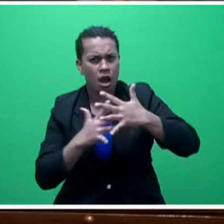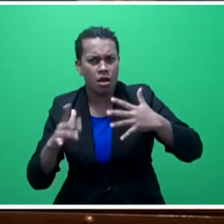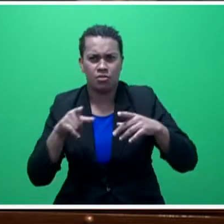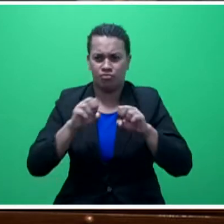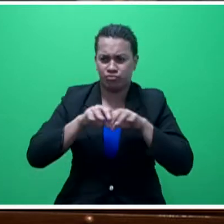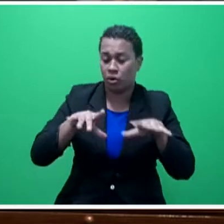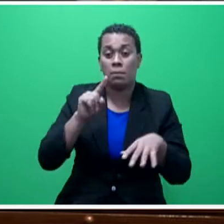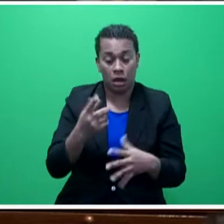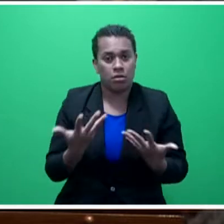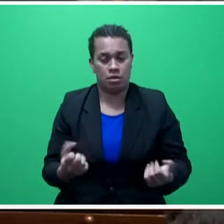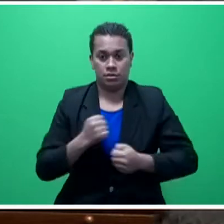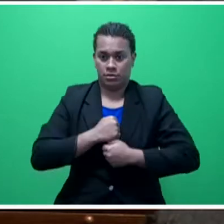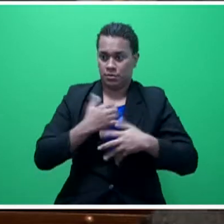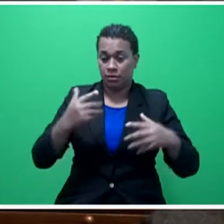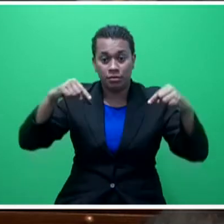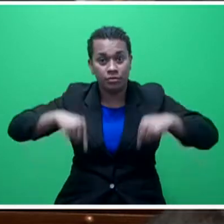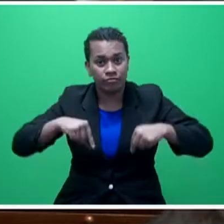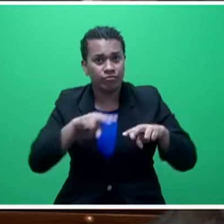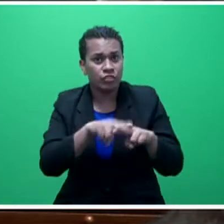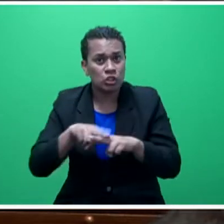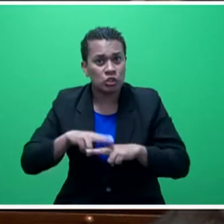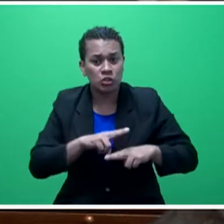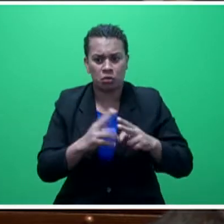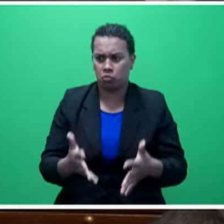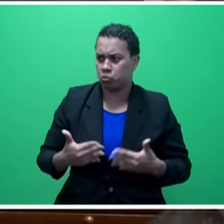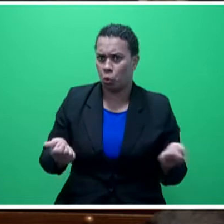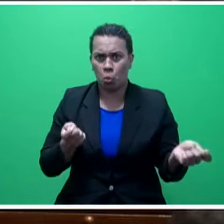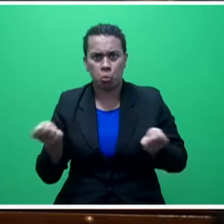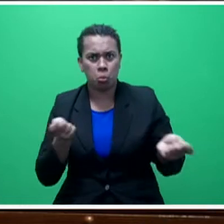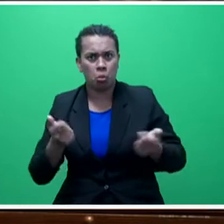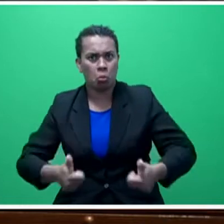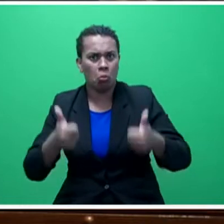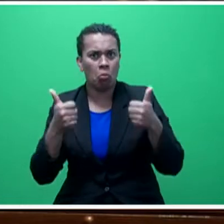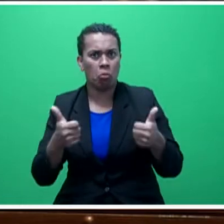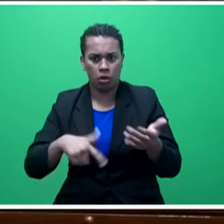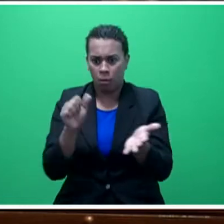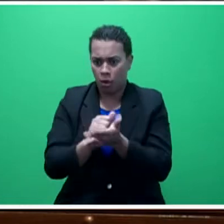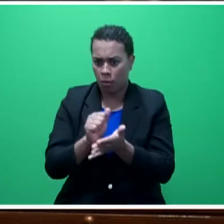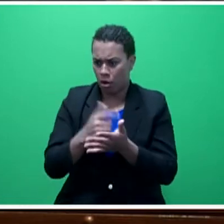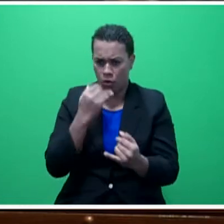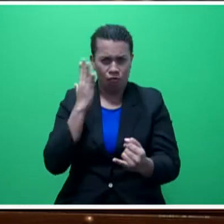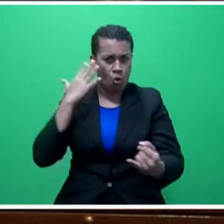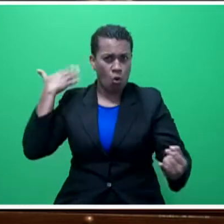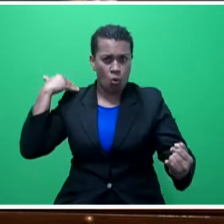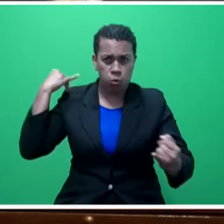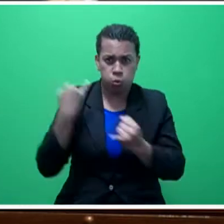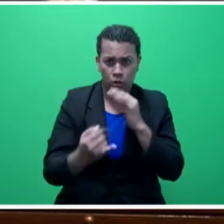about Fiji is how well we managed to flatten the curve within an unimaginable period of